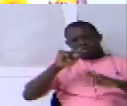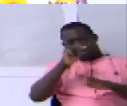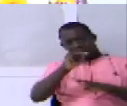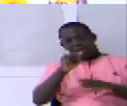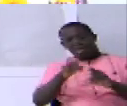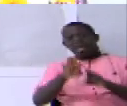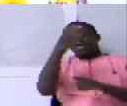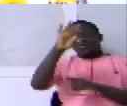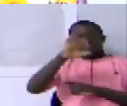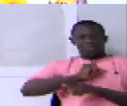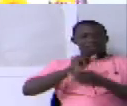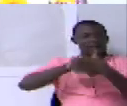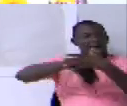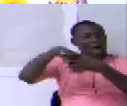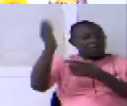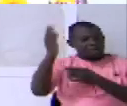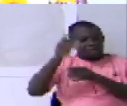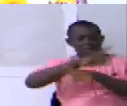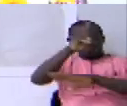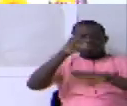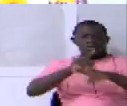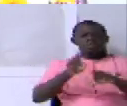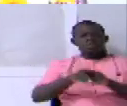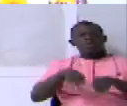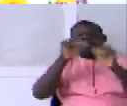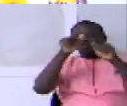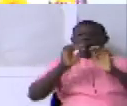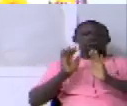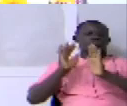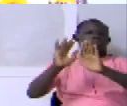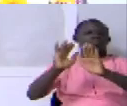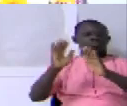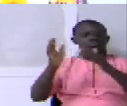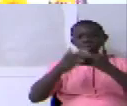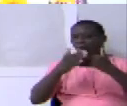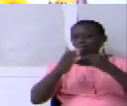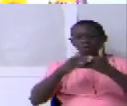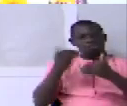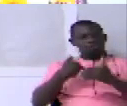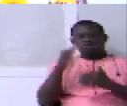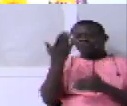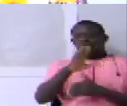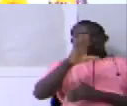if he is outside, he would have stopped many people of doing wrongs.